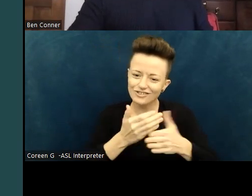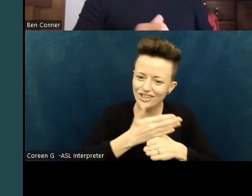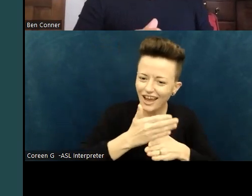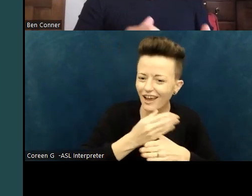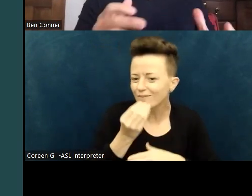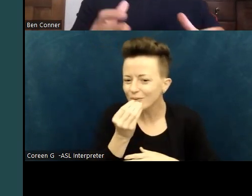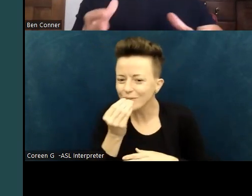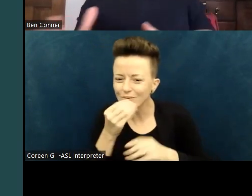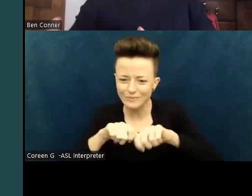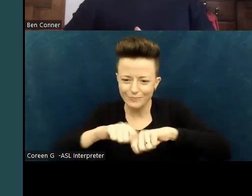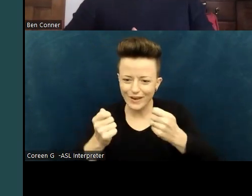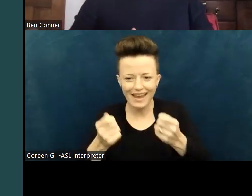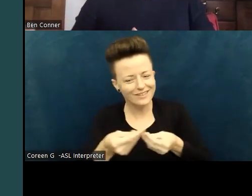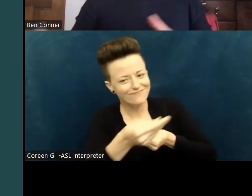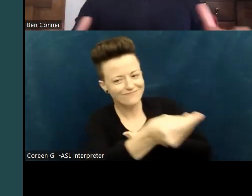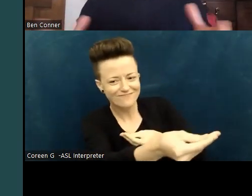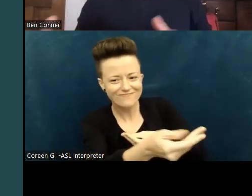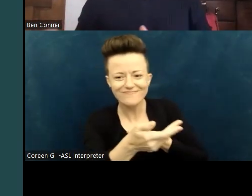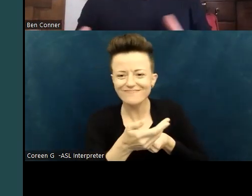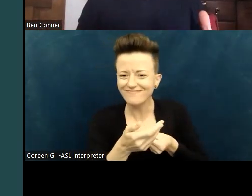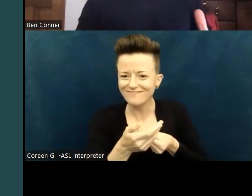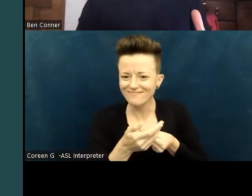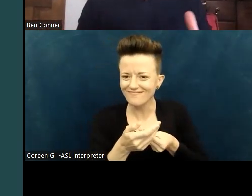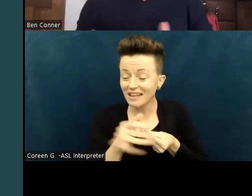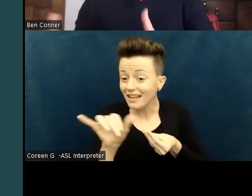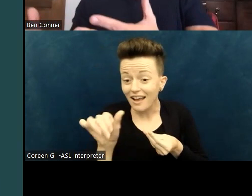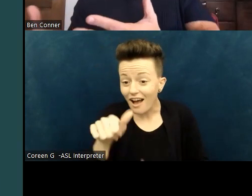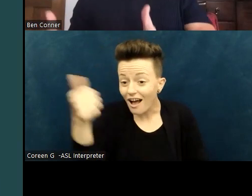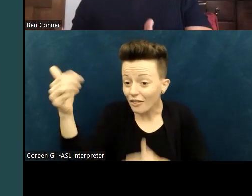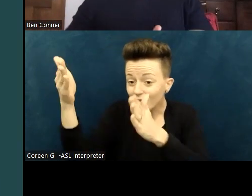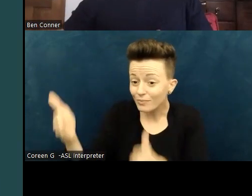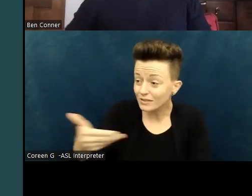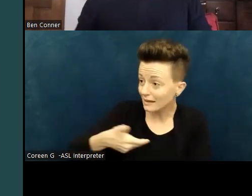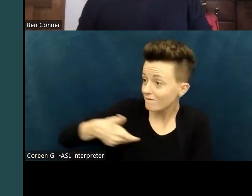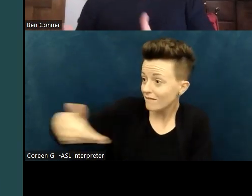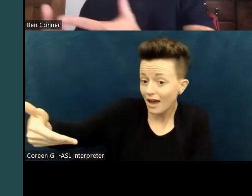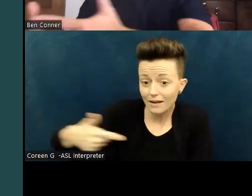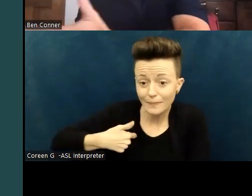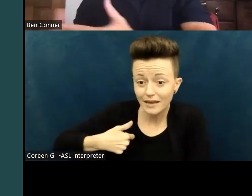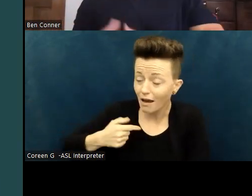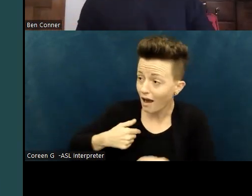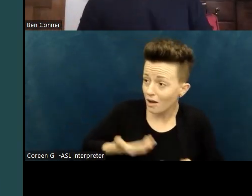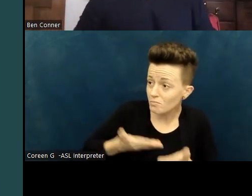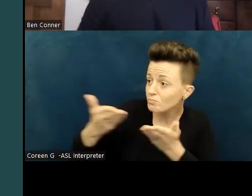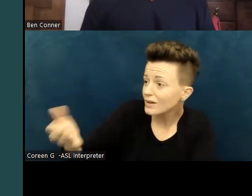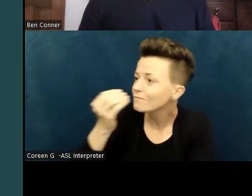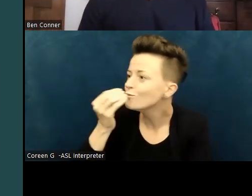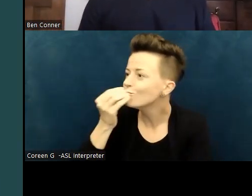we receive the hospitality of someone who's done the same thing, and we eat their food and share in their